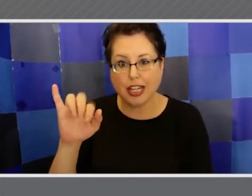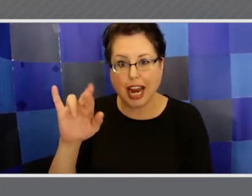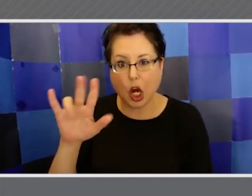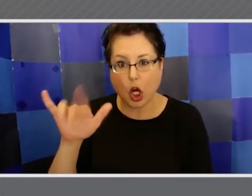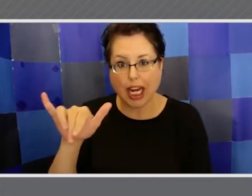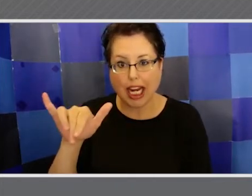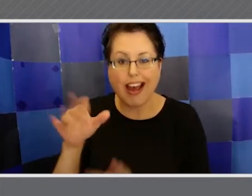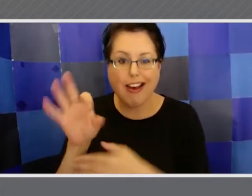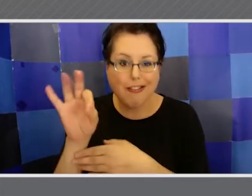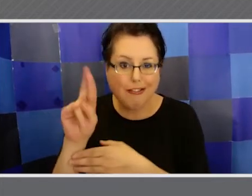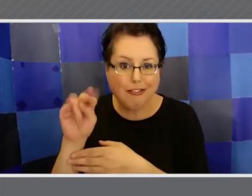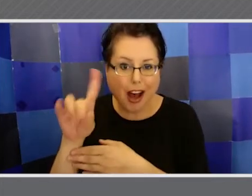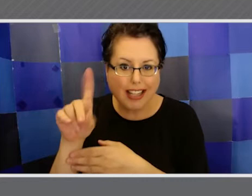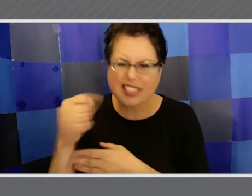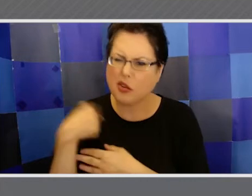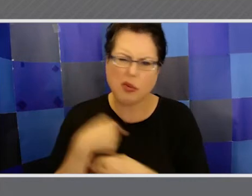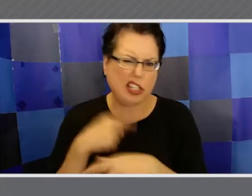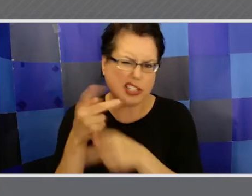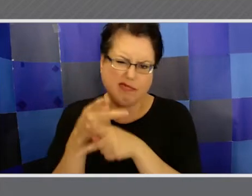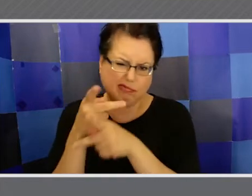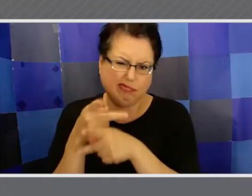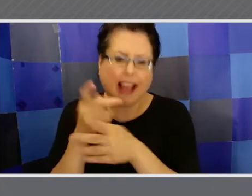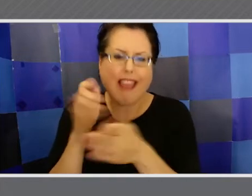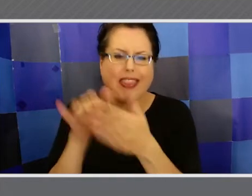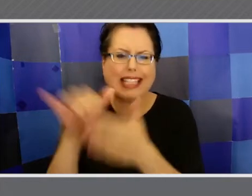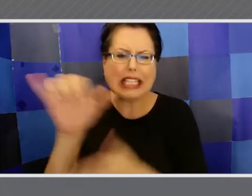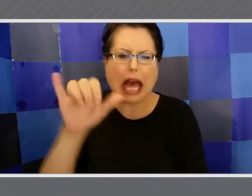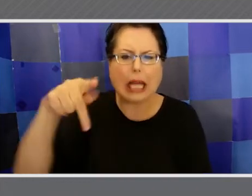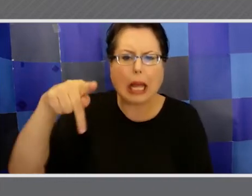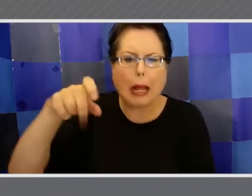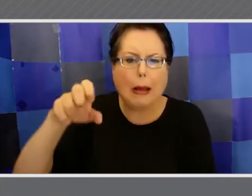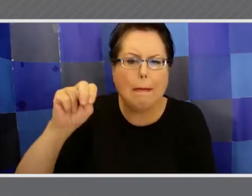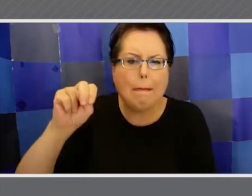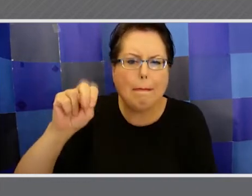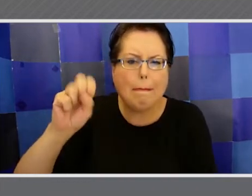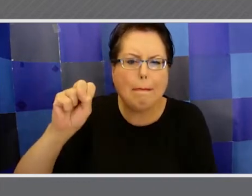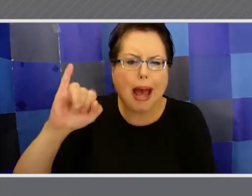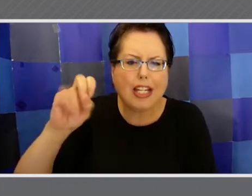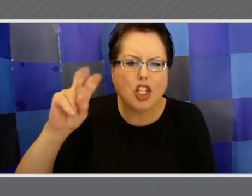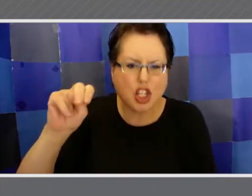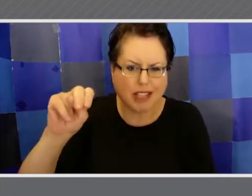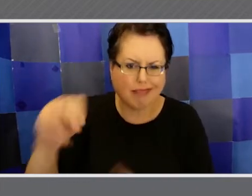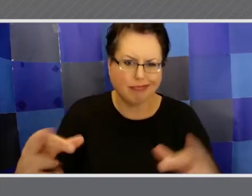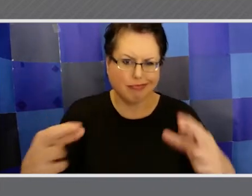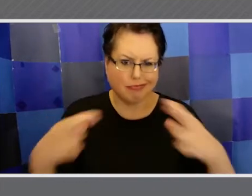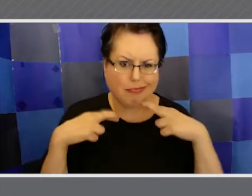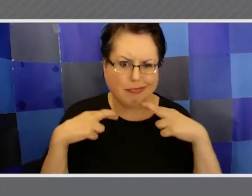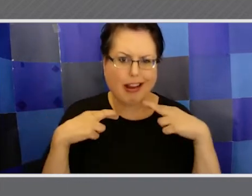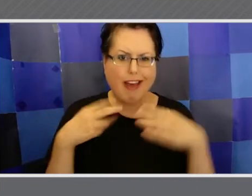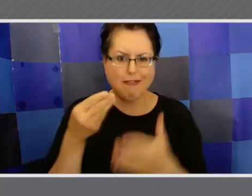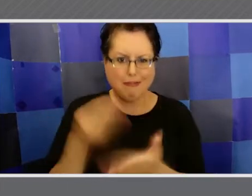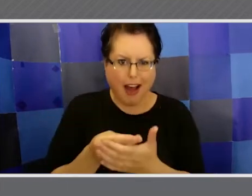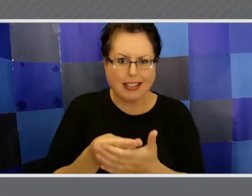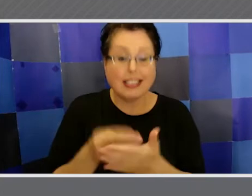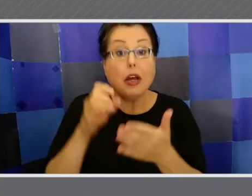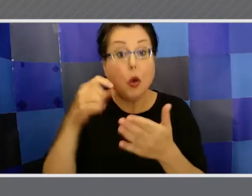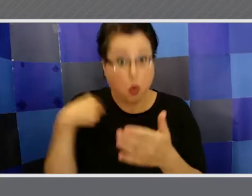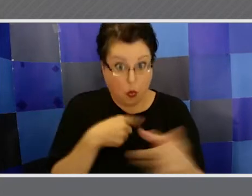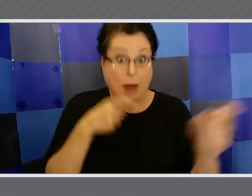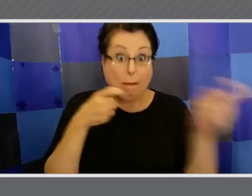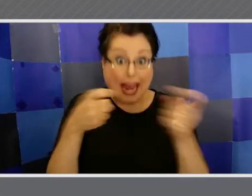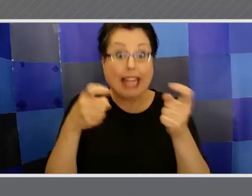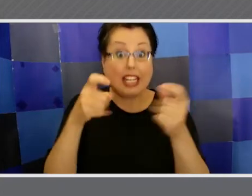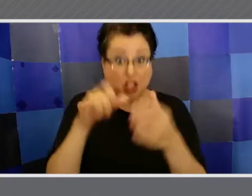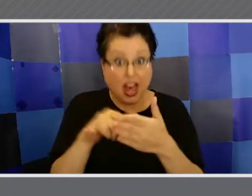custodian. An example would be the pension funds. So we manage these funds on behalf of for